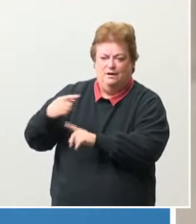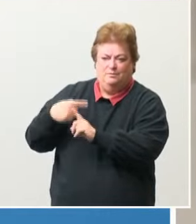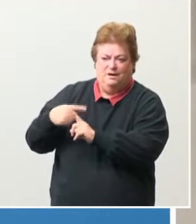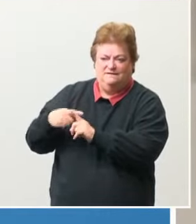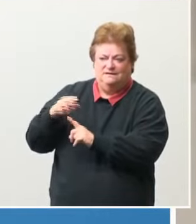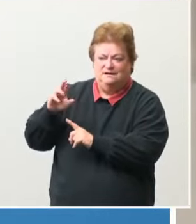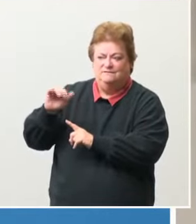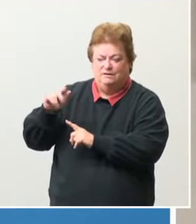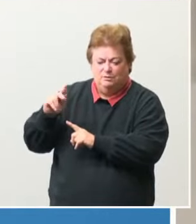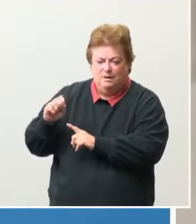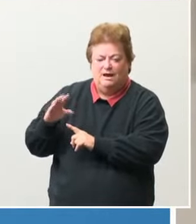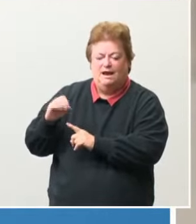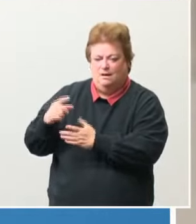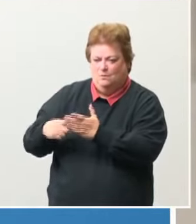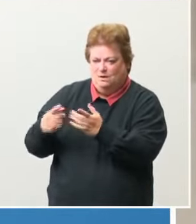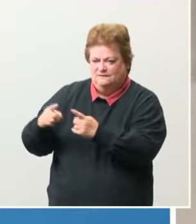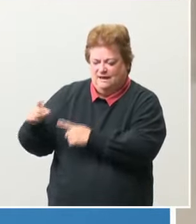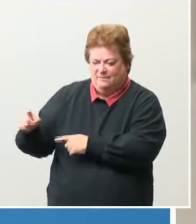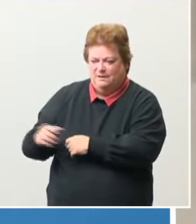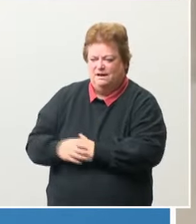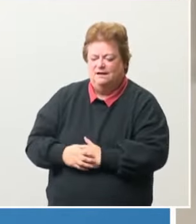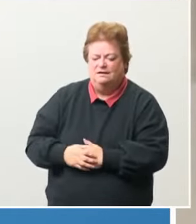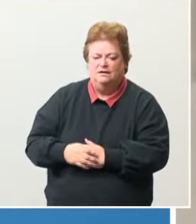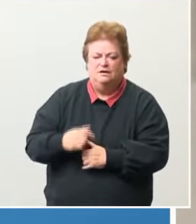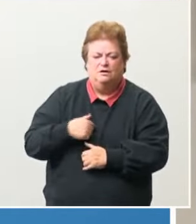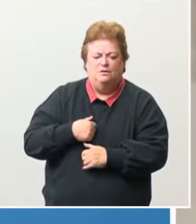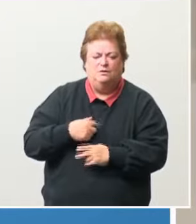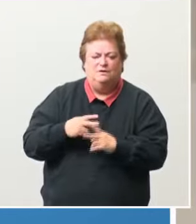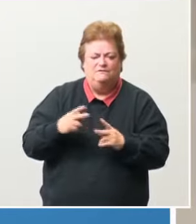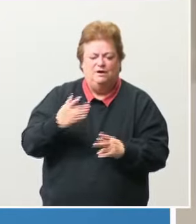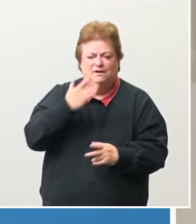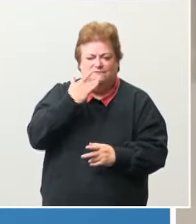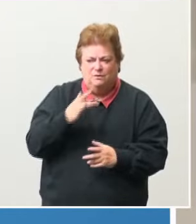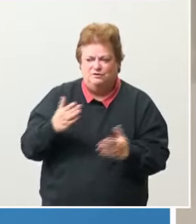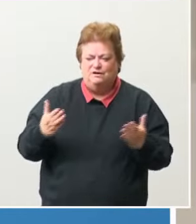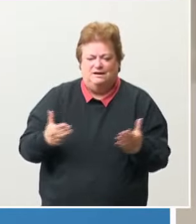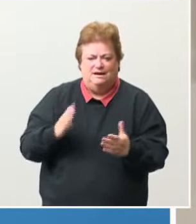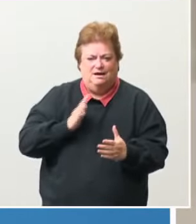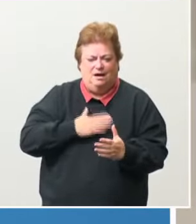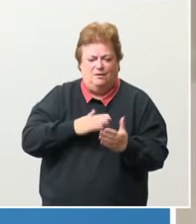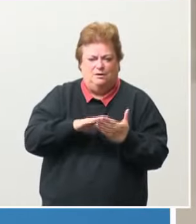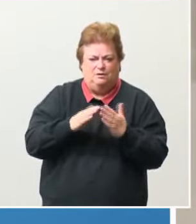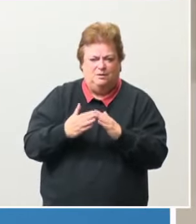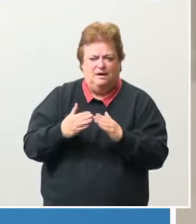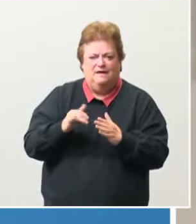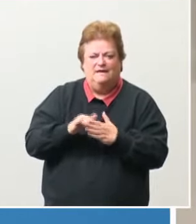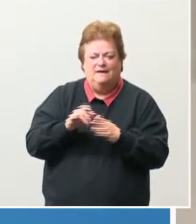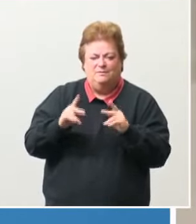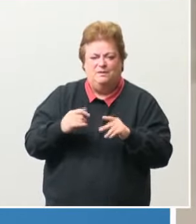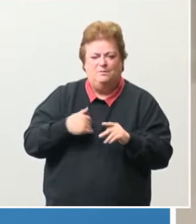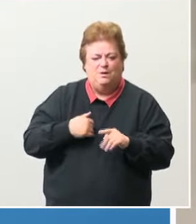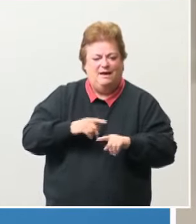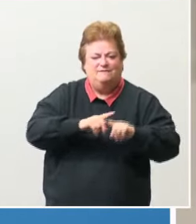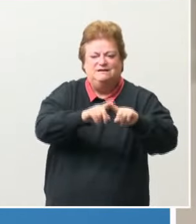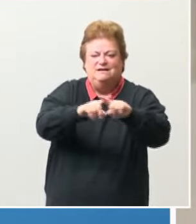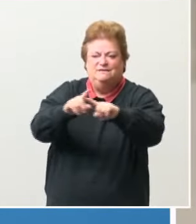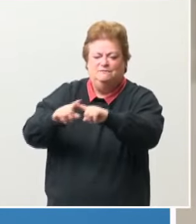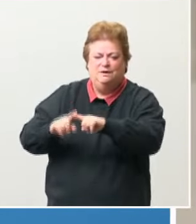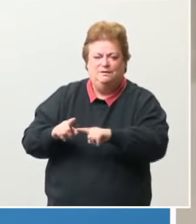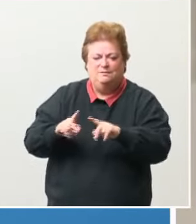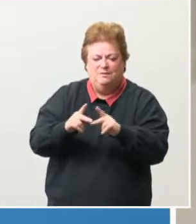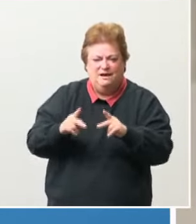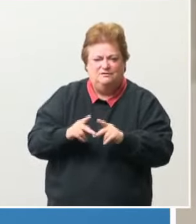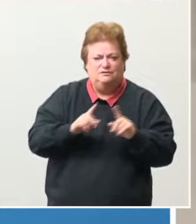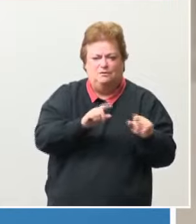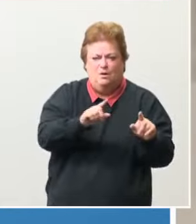rate and what's happening. We're very fortunate in our community that people have multiple sites to go to for